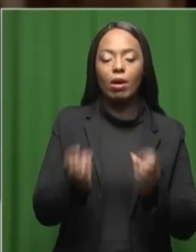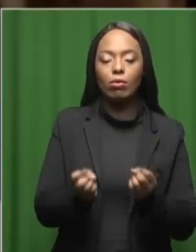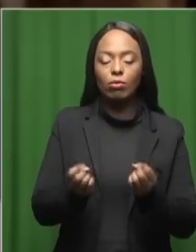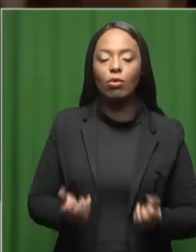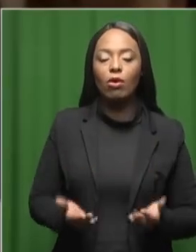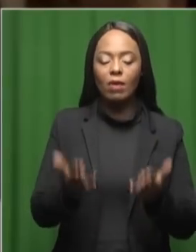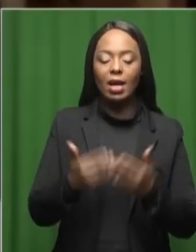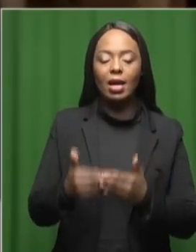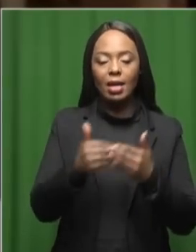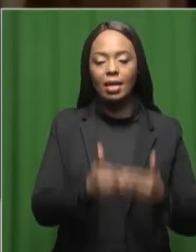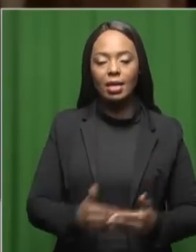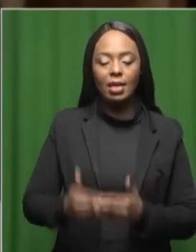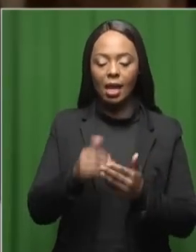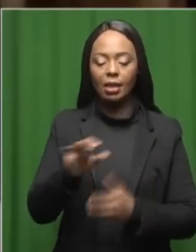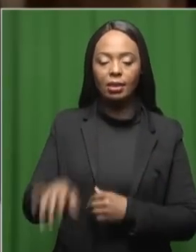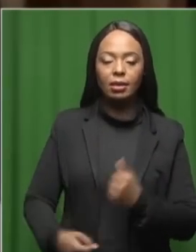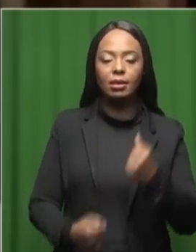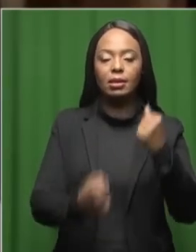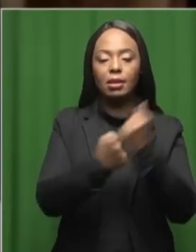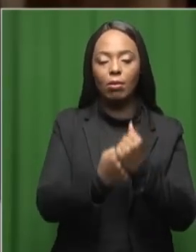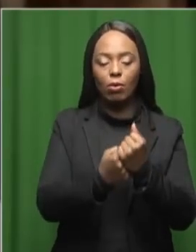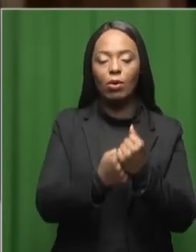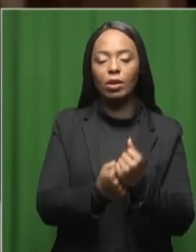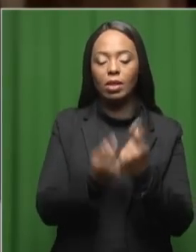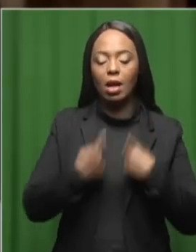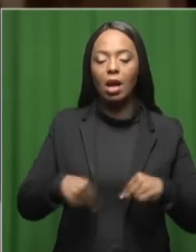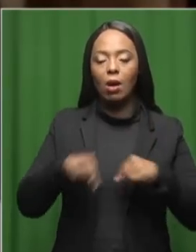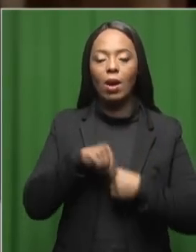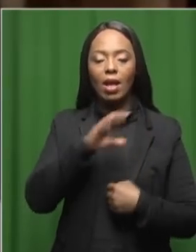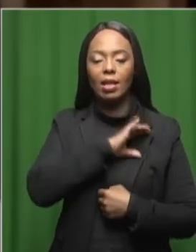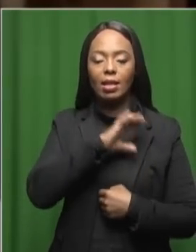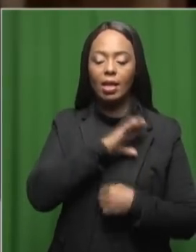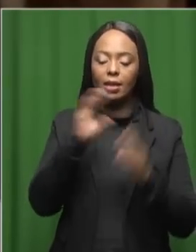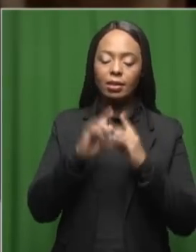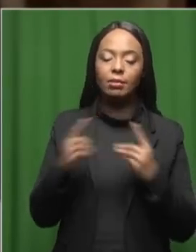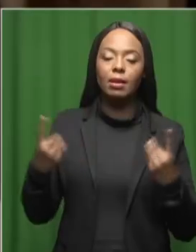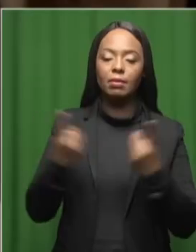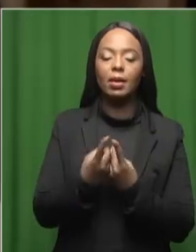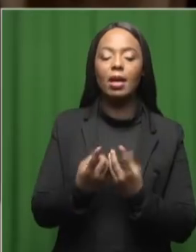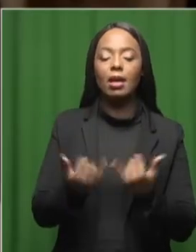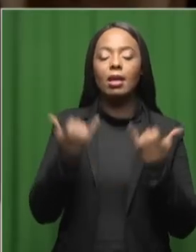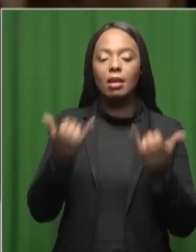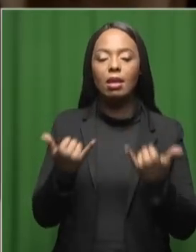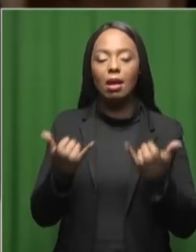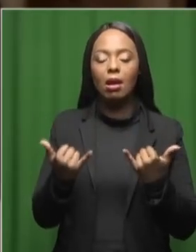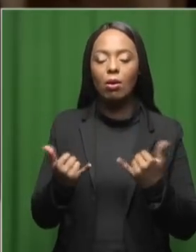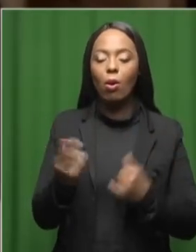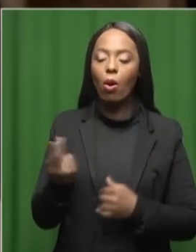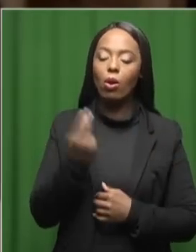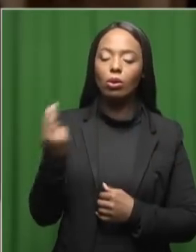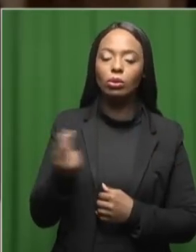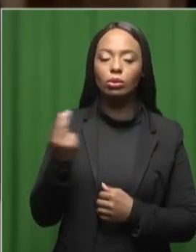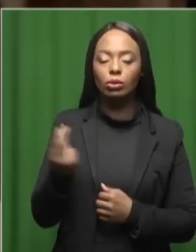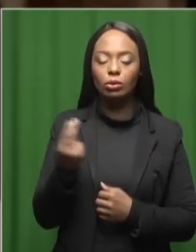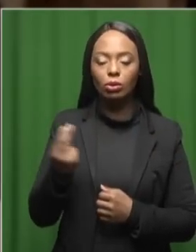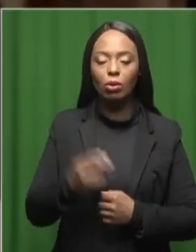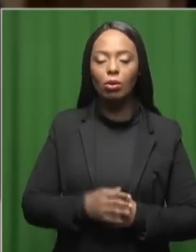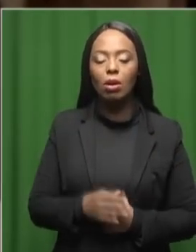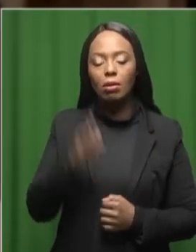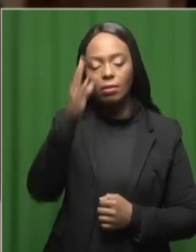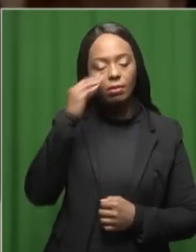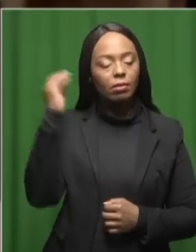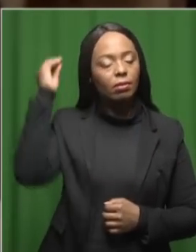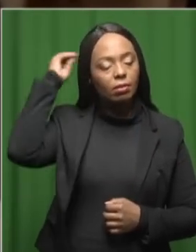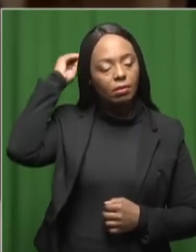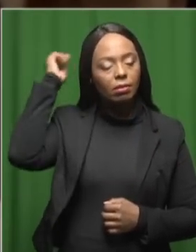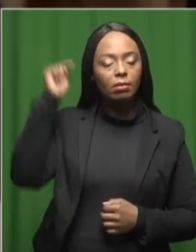provides care and support to our client department, but it must also be mindful